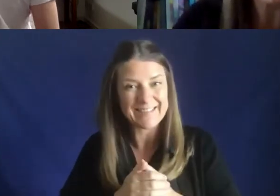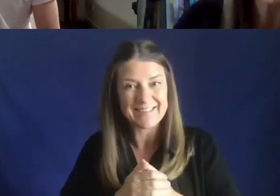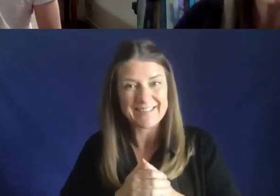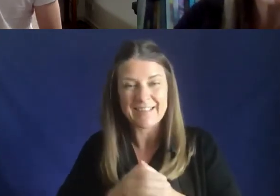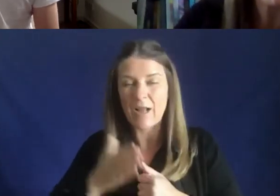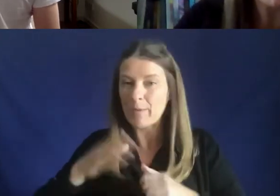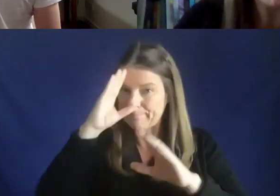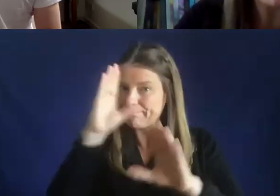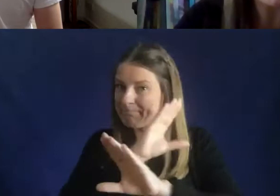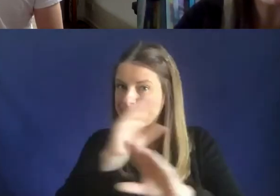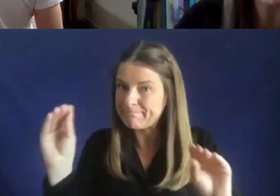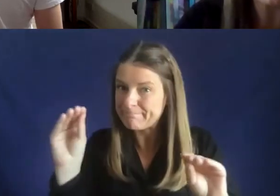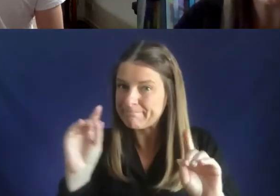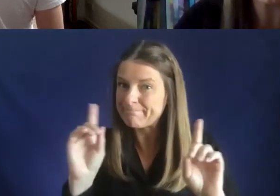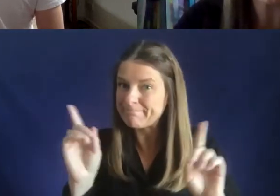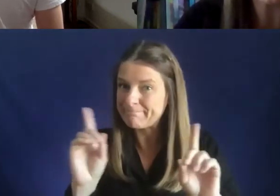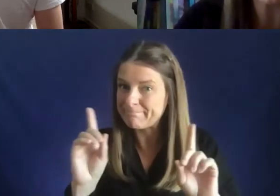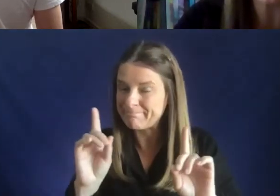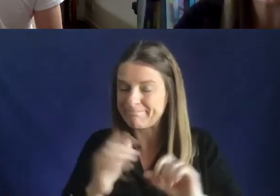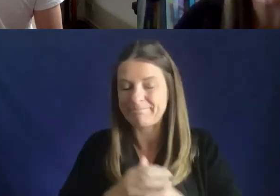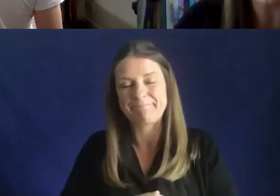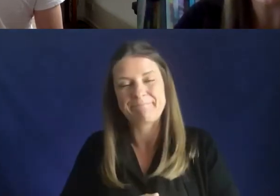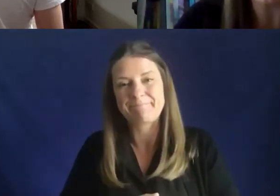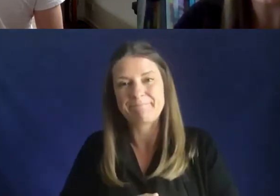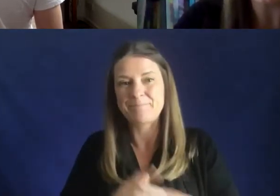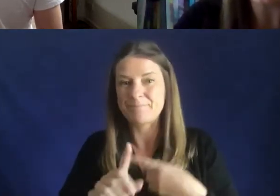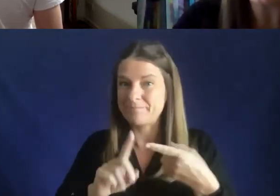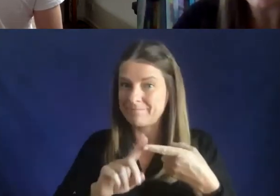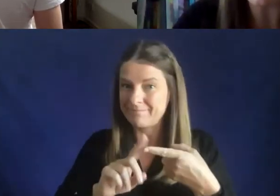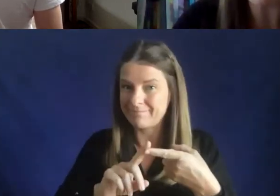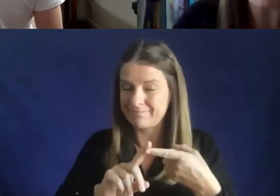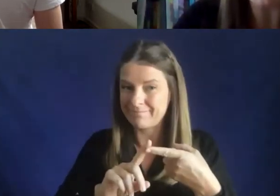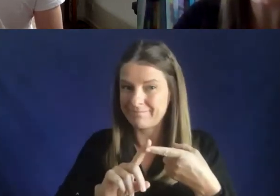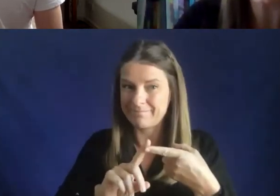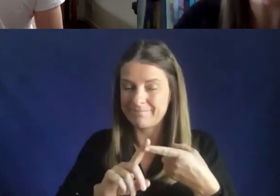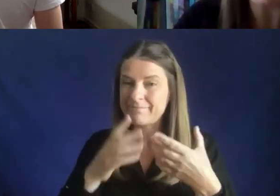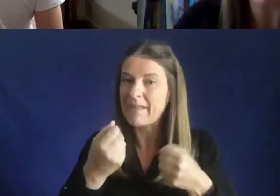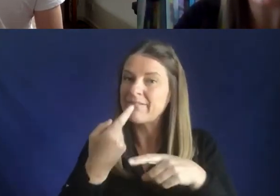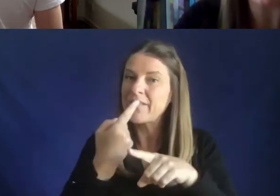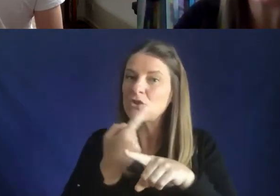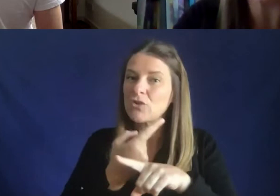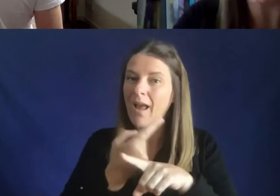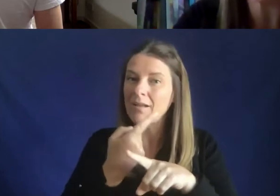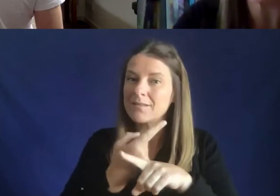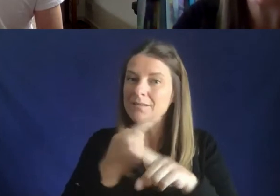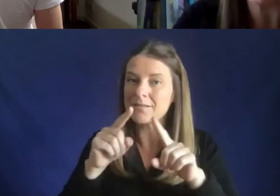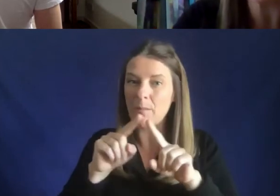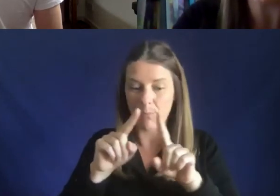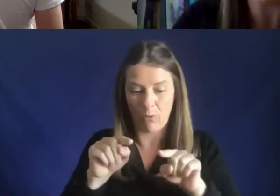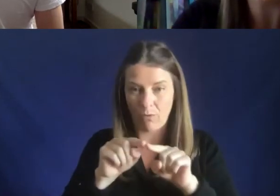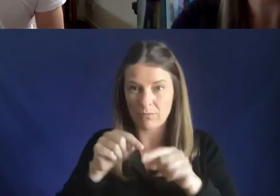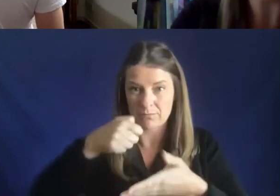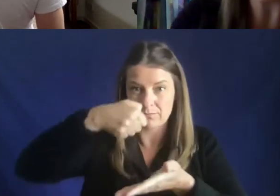attention to a couple of things. There's a chat box where you can let us know